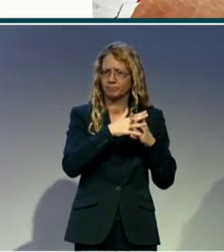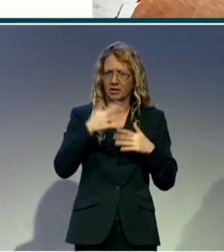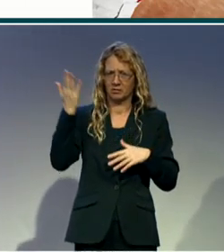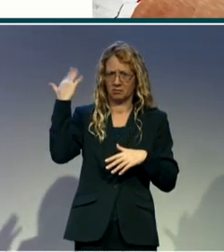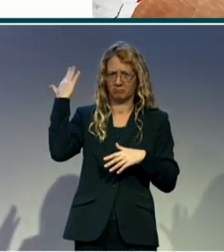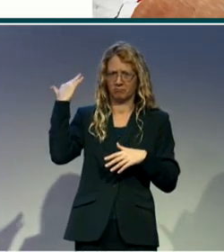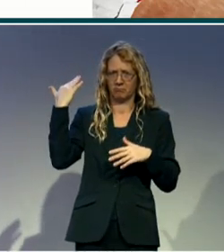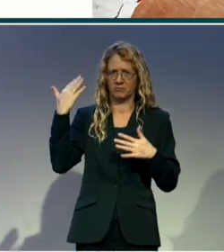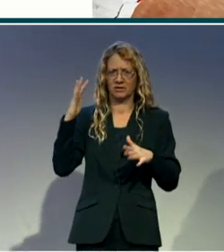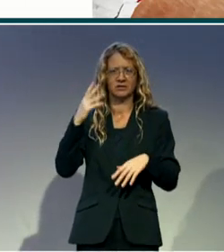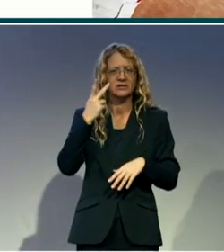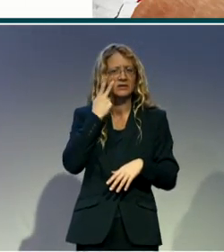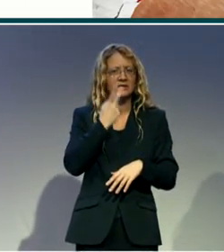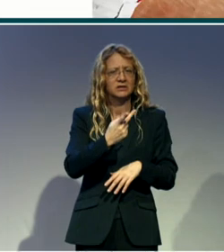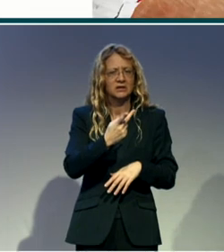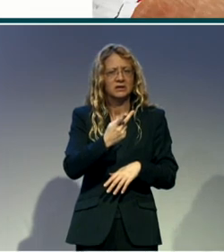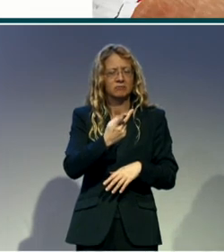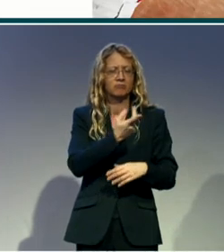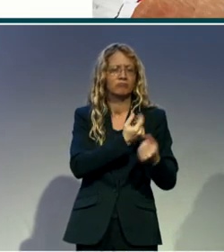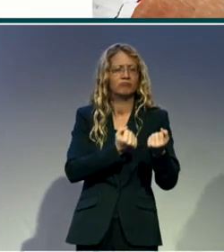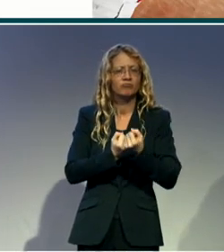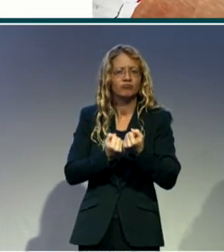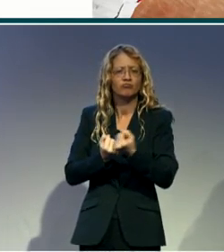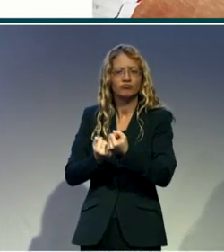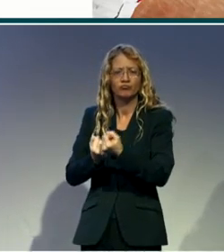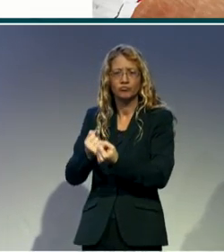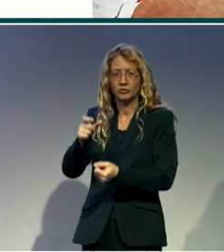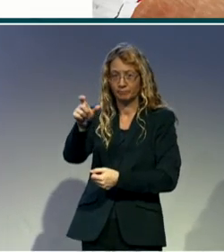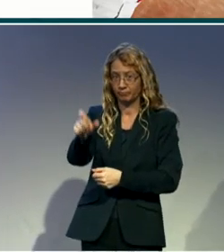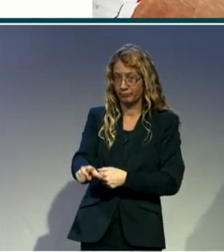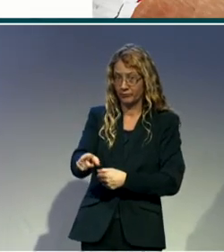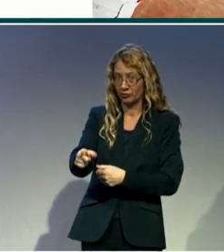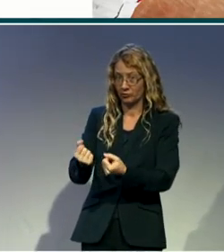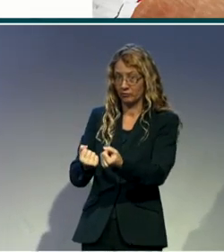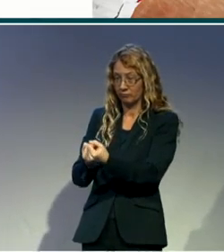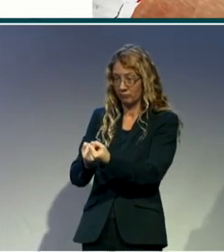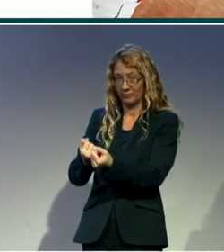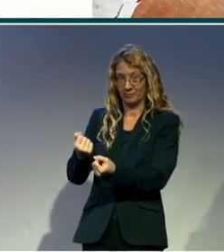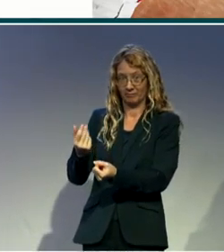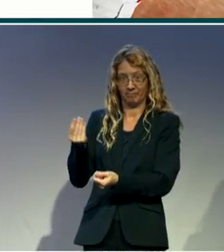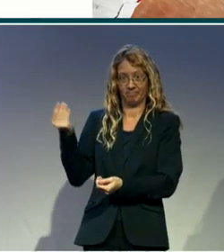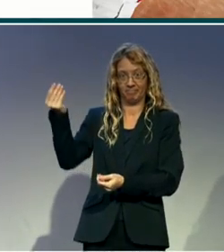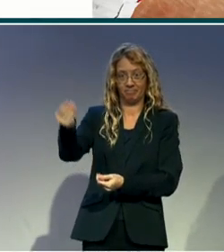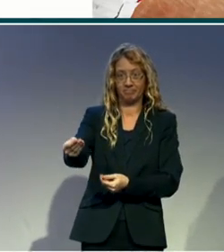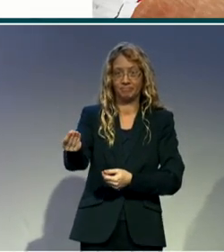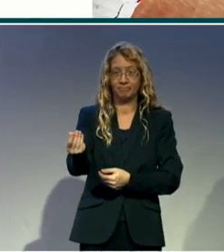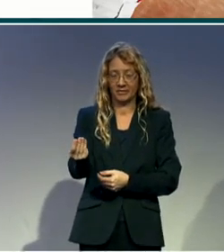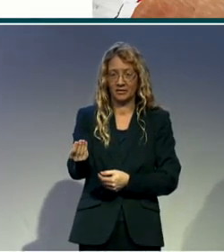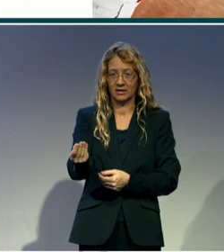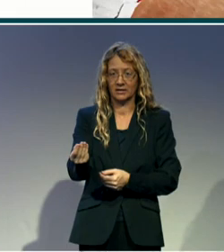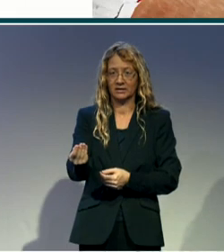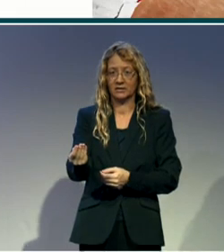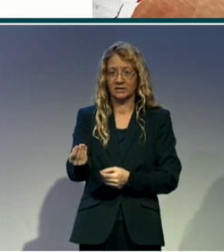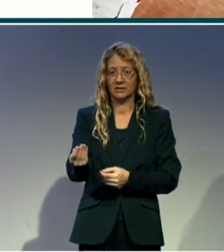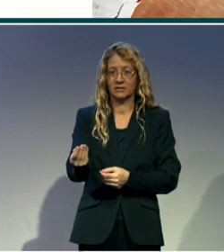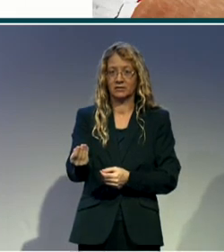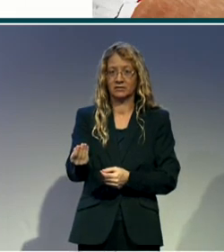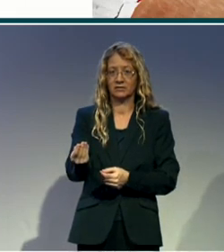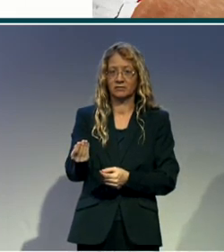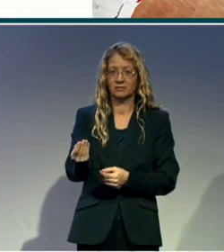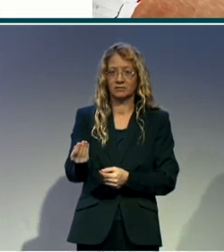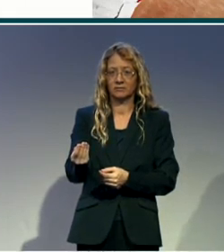supporters, from aiding the process of preparing for elections, such as a lack of specific practice steps available to them